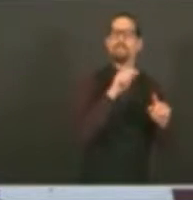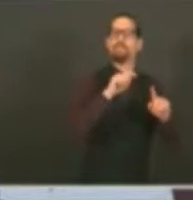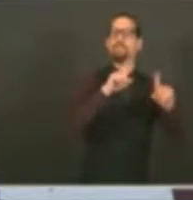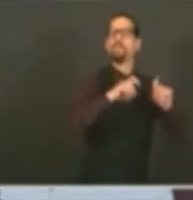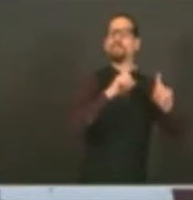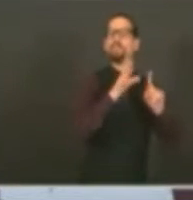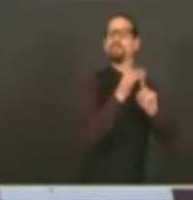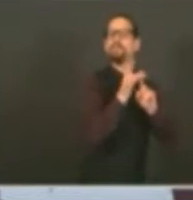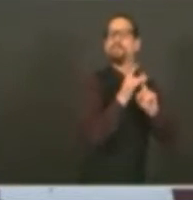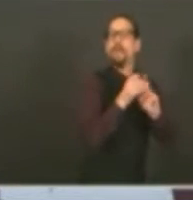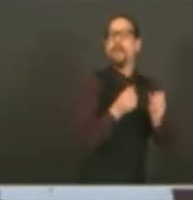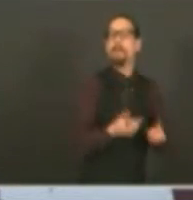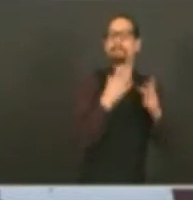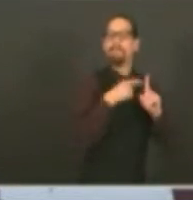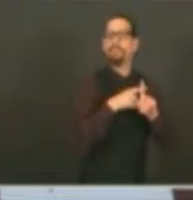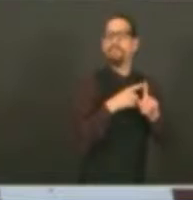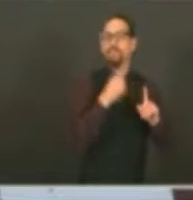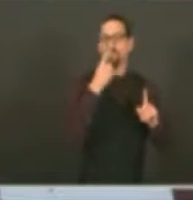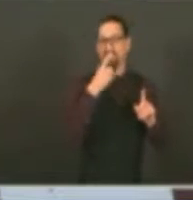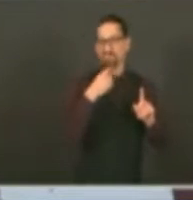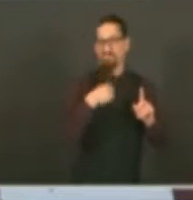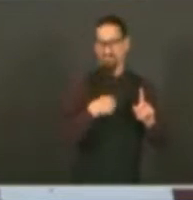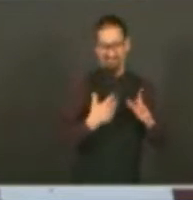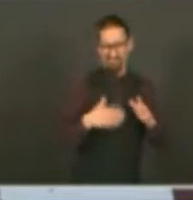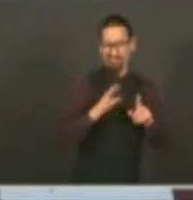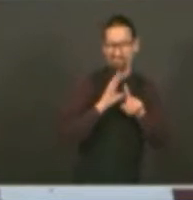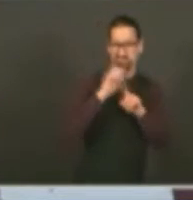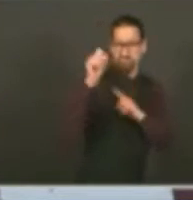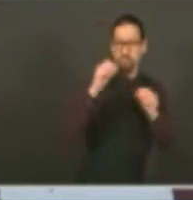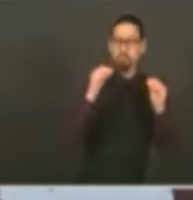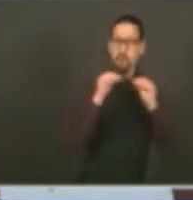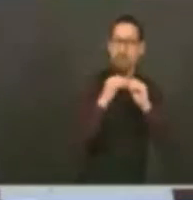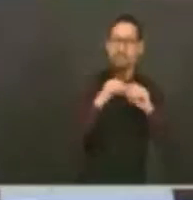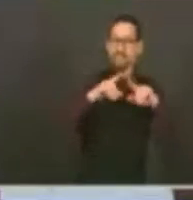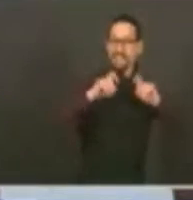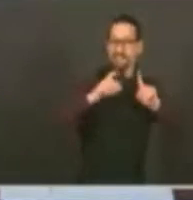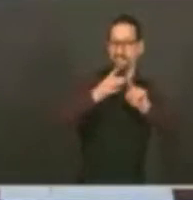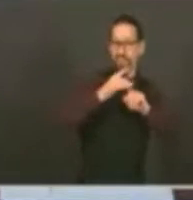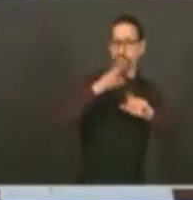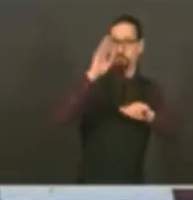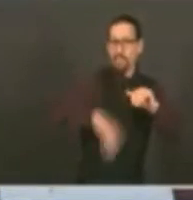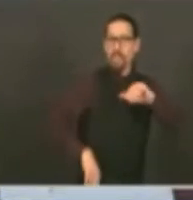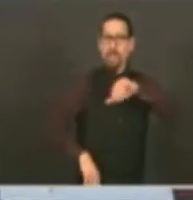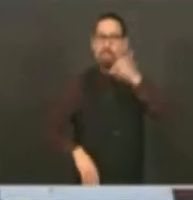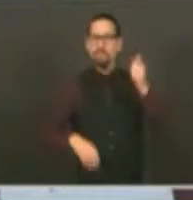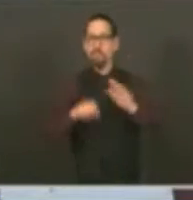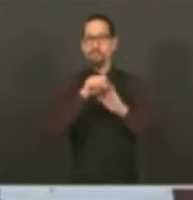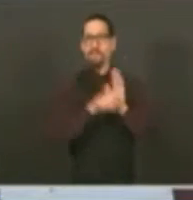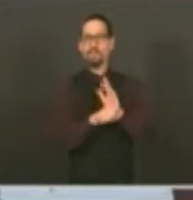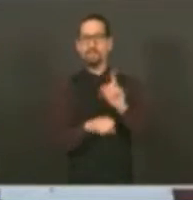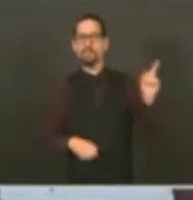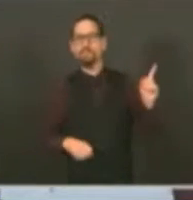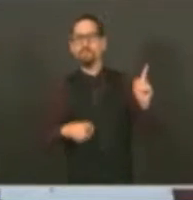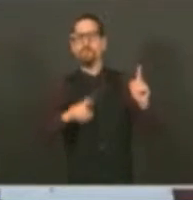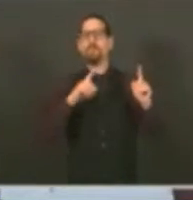we're kind of middle of the pack. Like our test positivity is average in America.